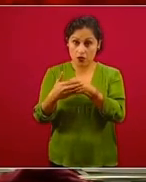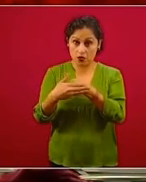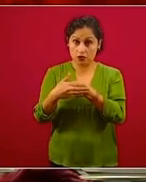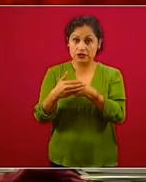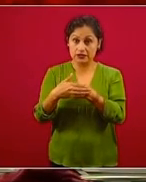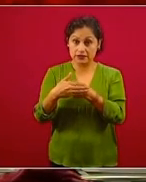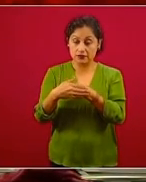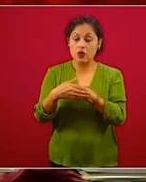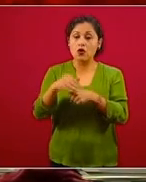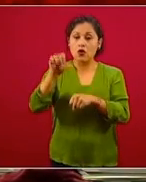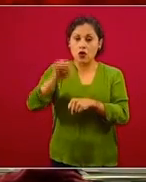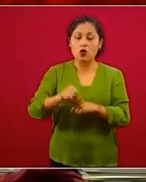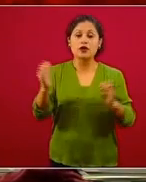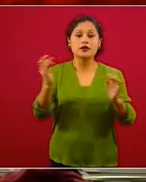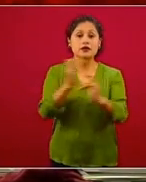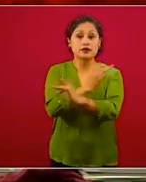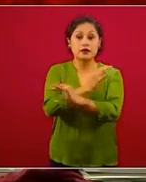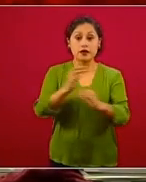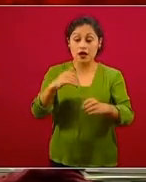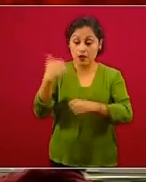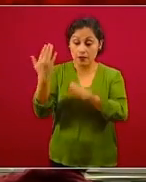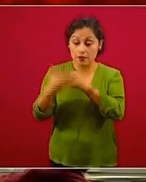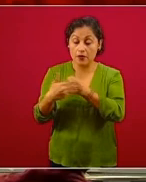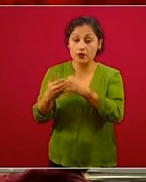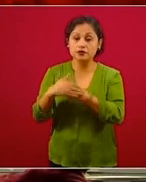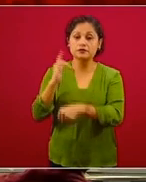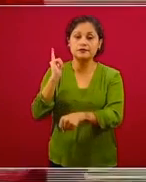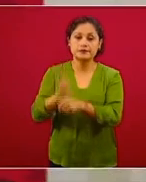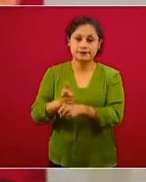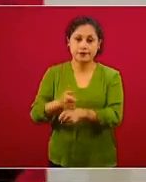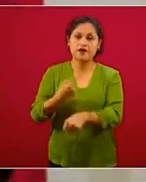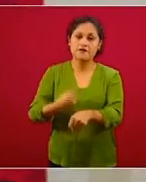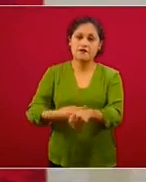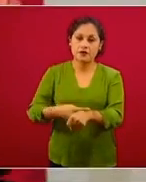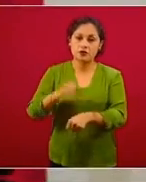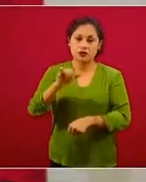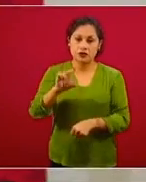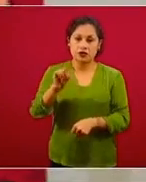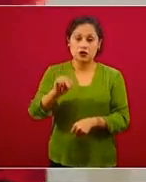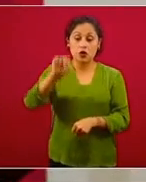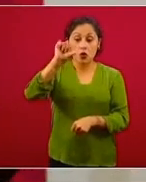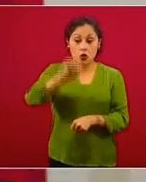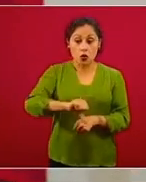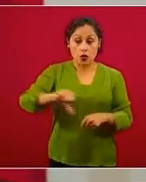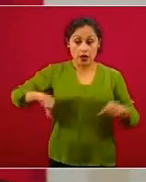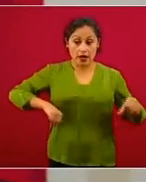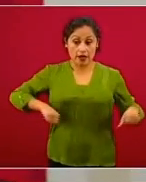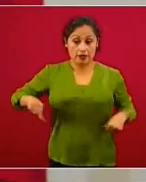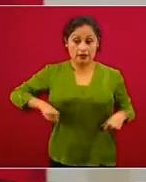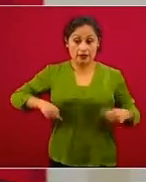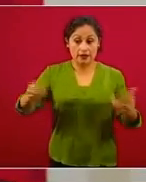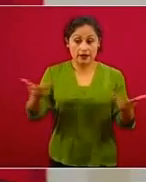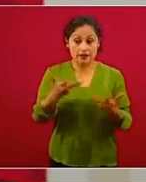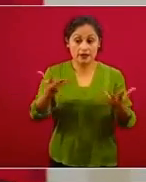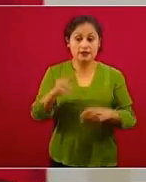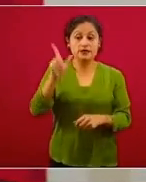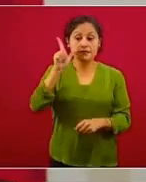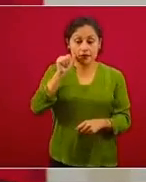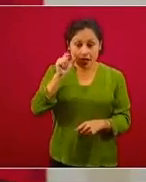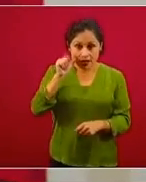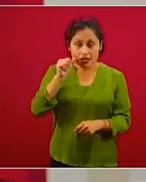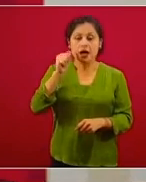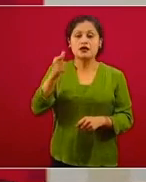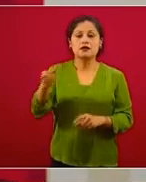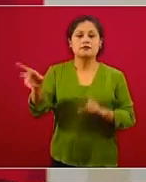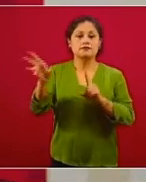there is an incubation period, and everyone who is getting infected right now will appear into the statistic next